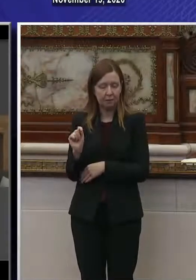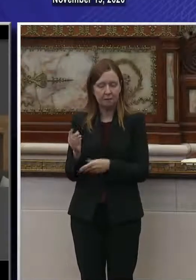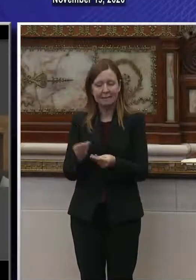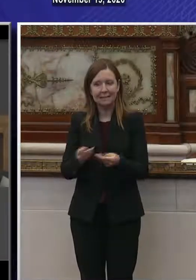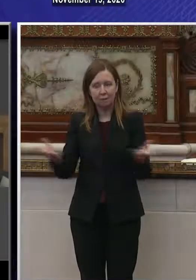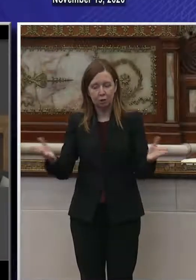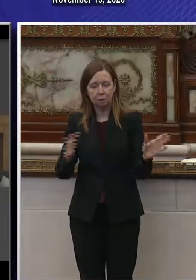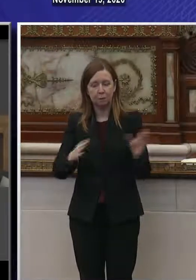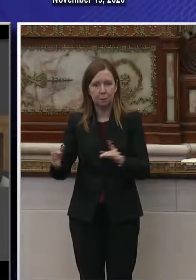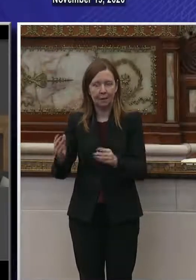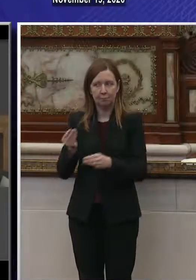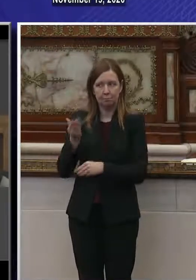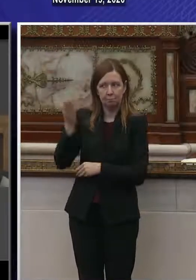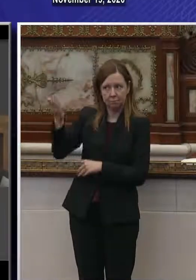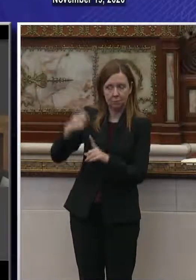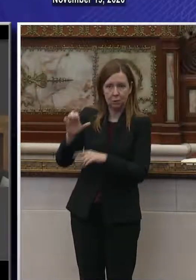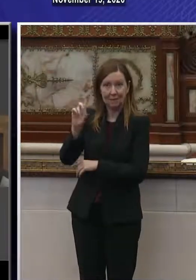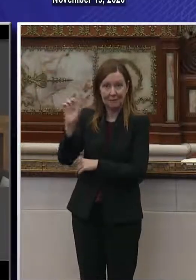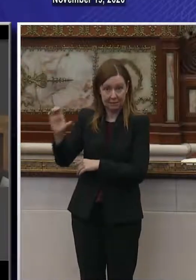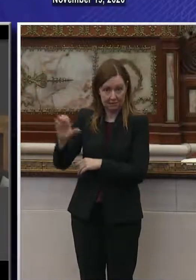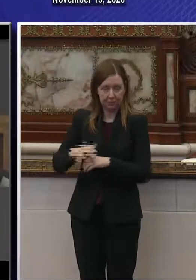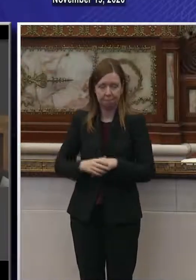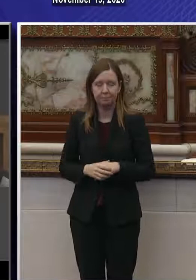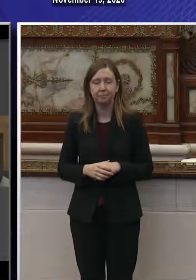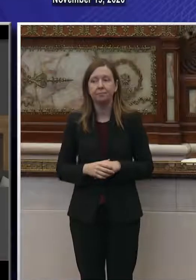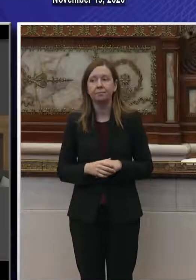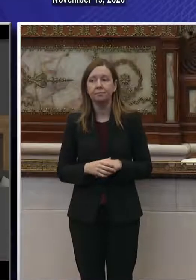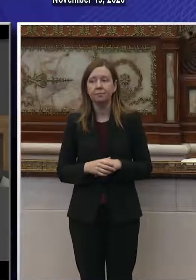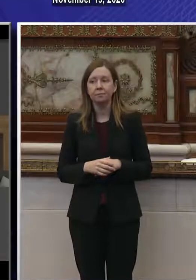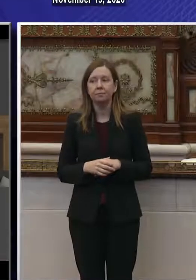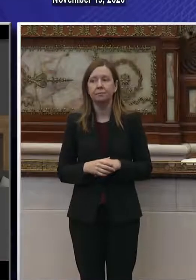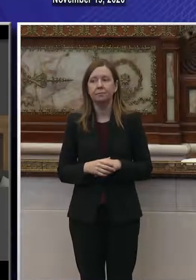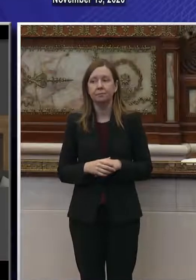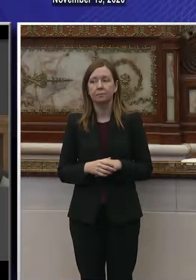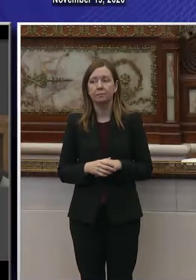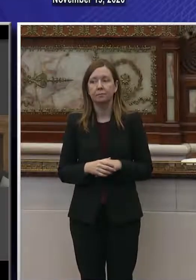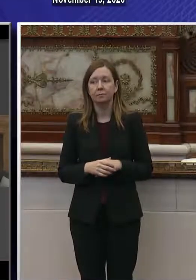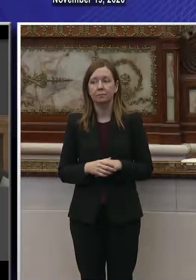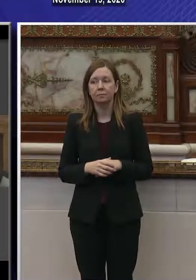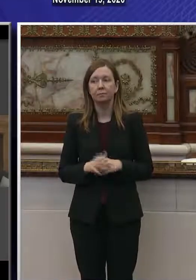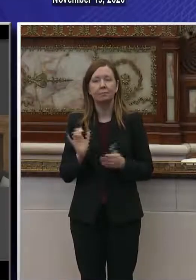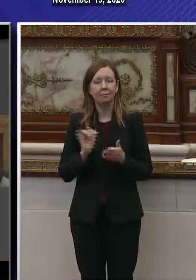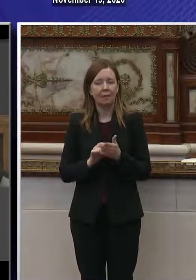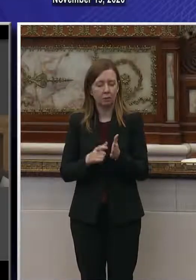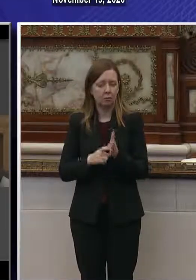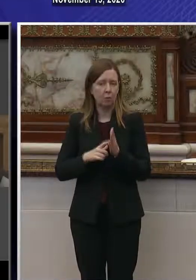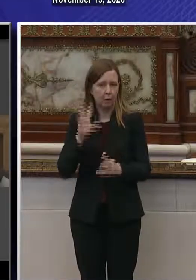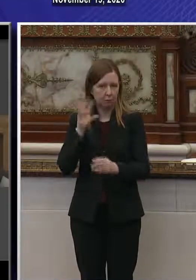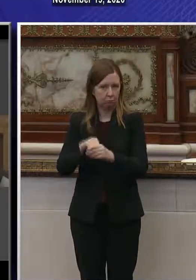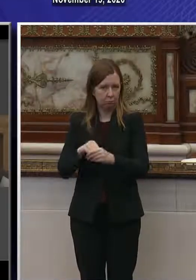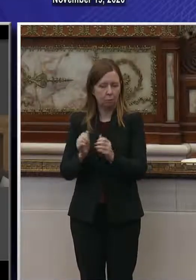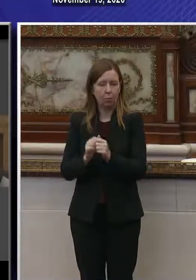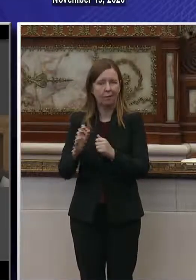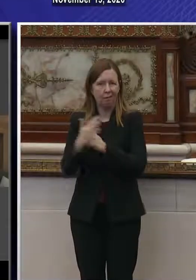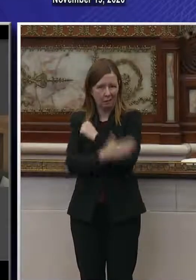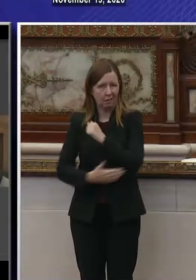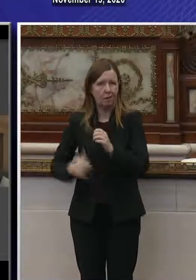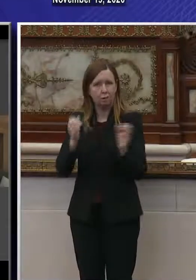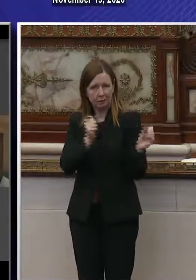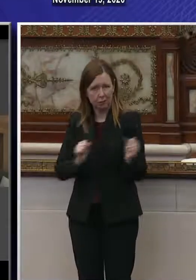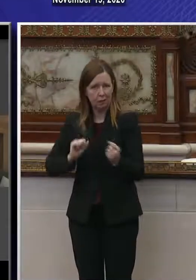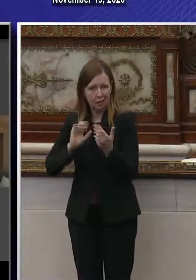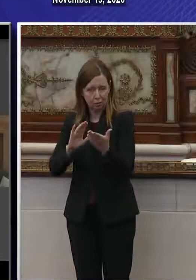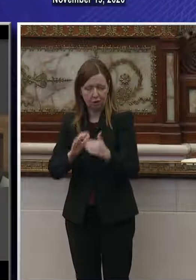plan to the CDC as it was required to be included in the national strategy. This plan addresses